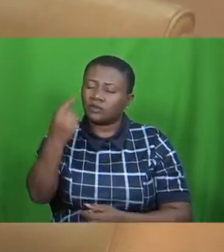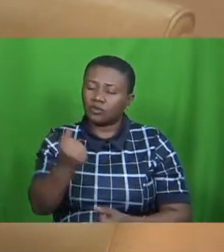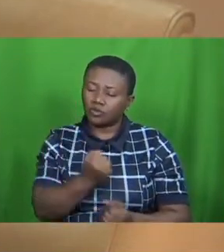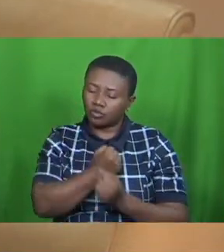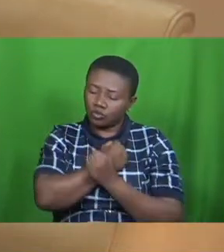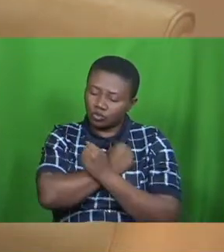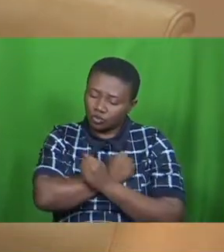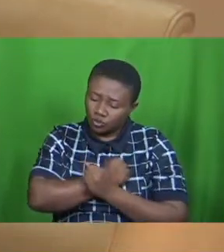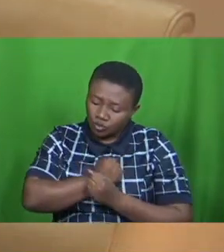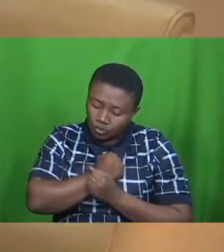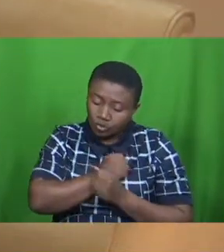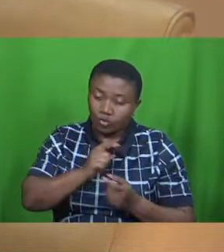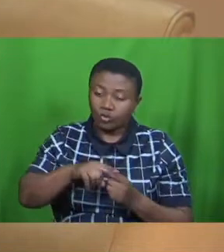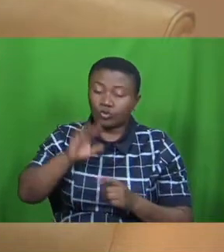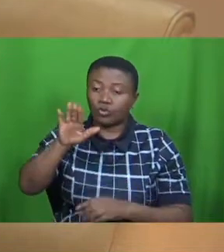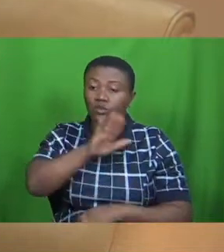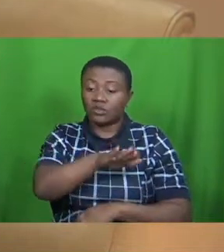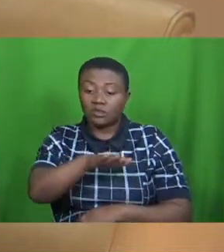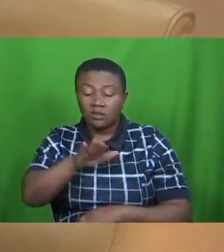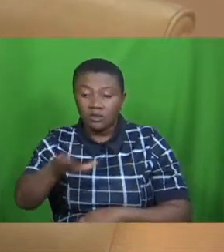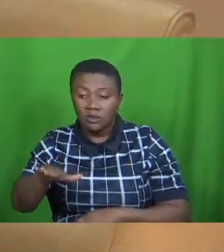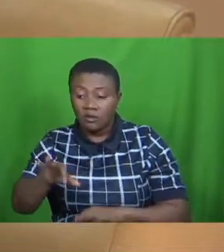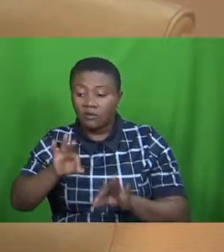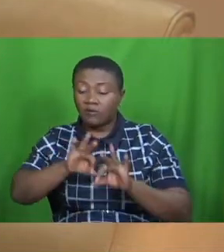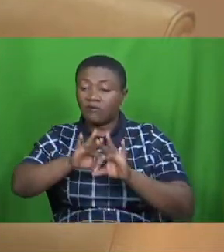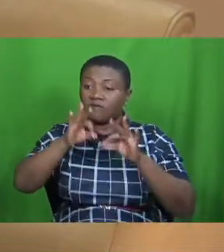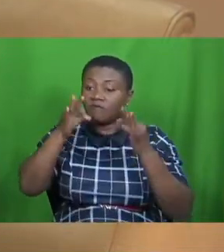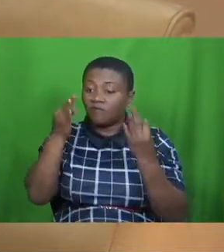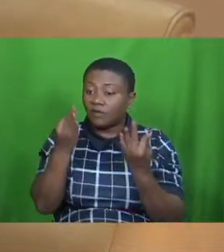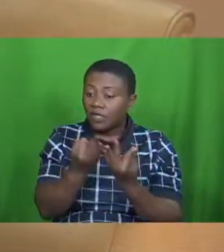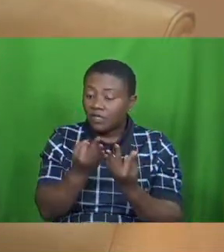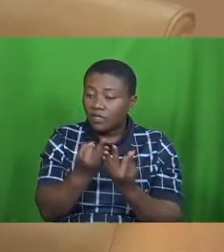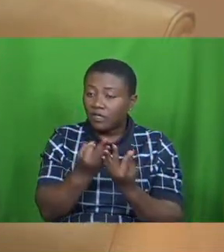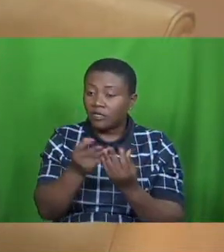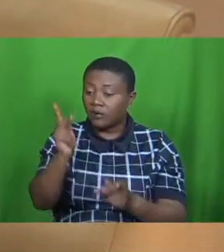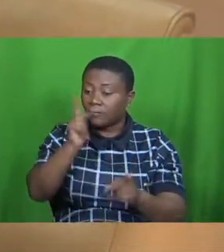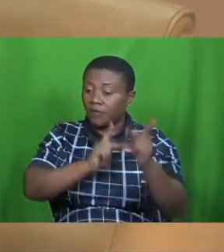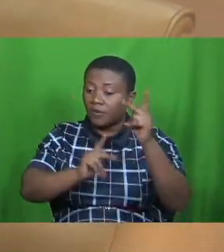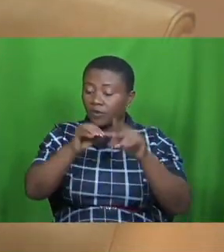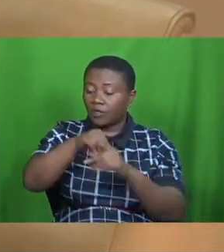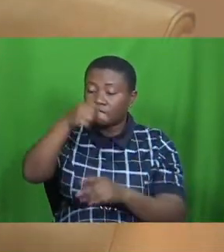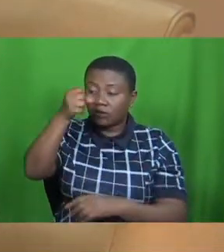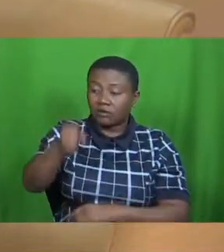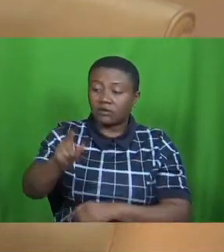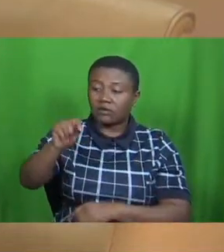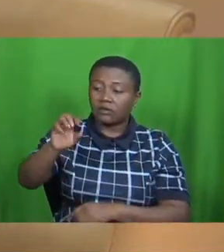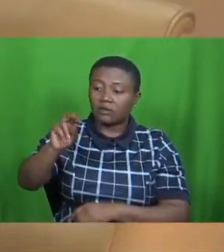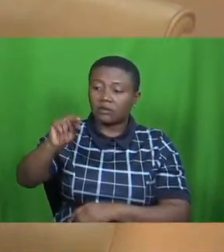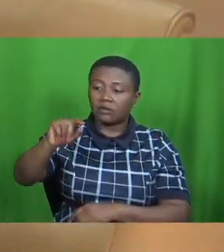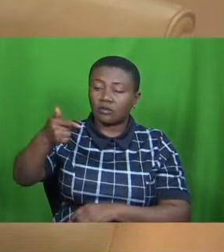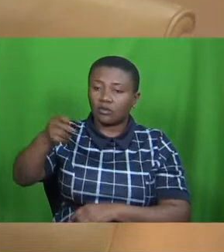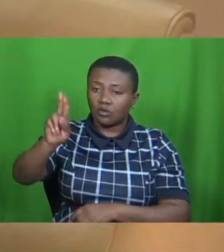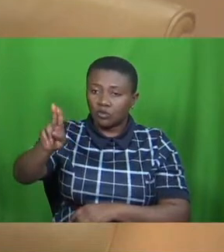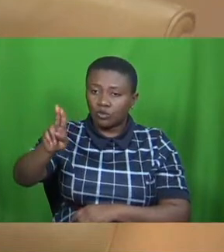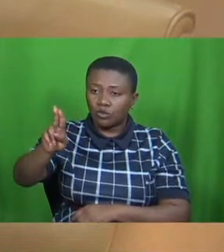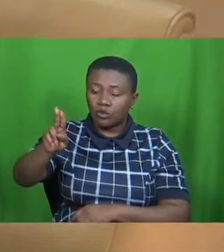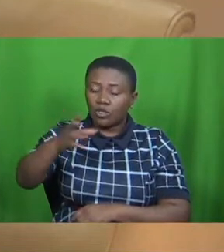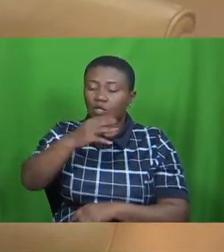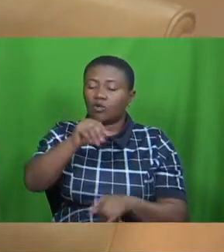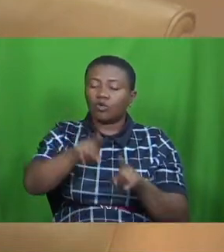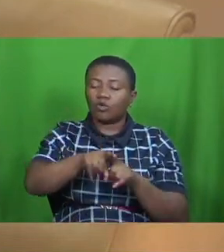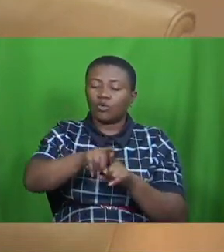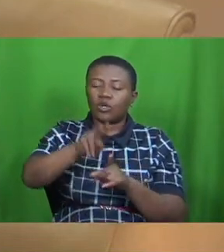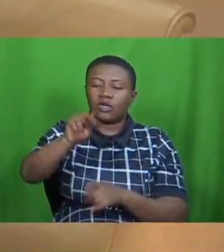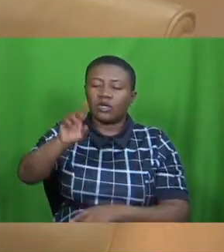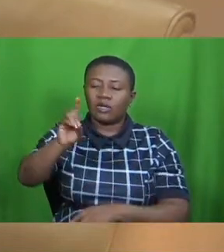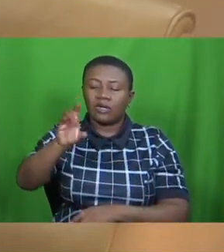his children, family, the people of Southtown, and to the greater NDC,